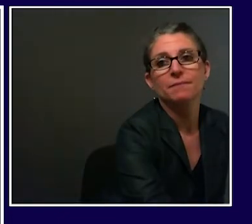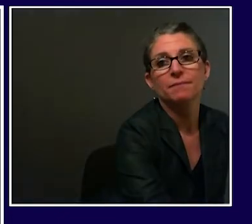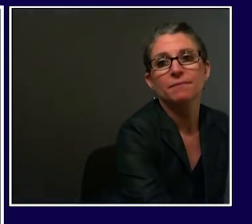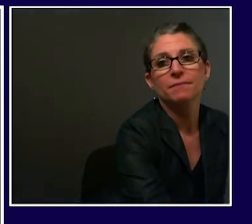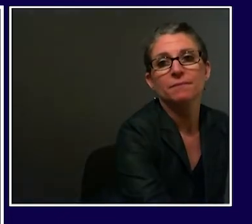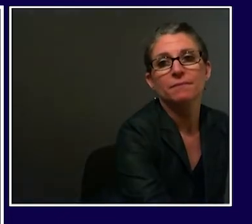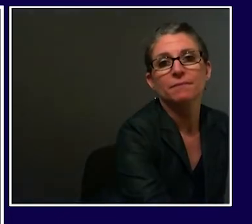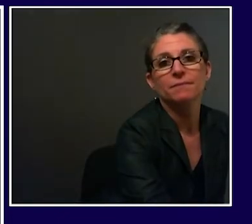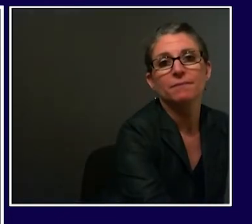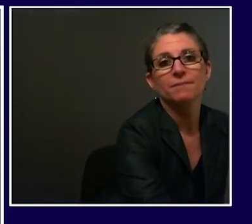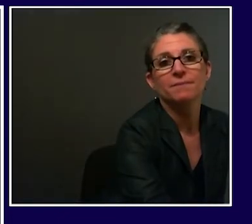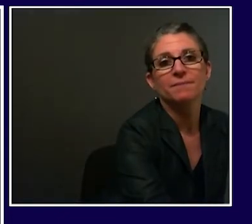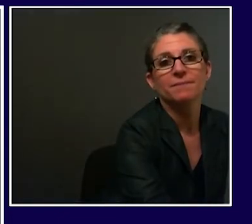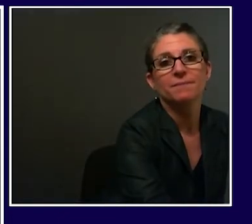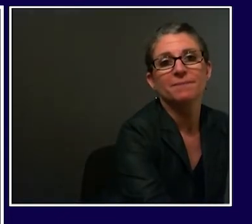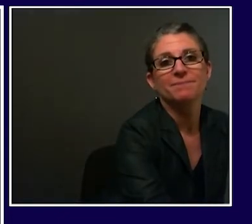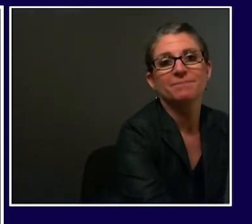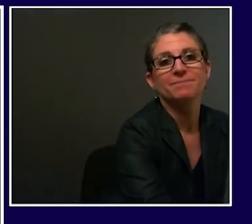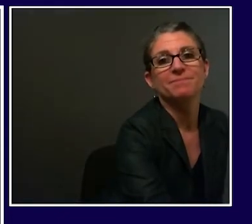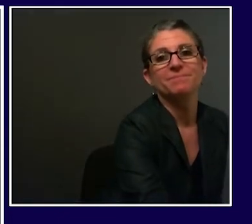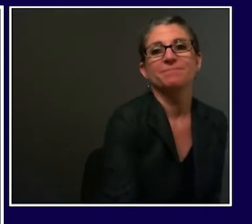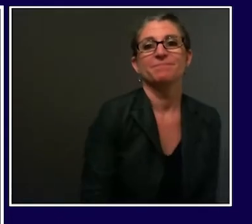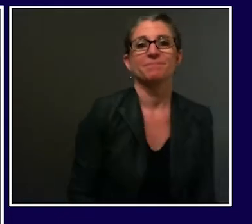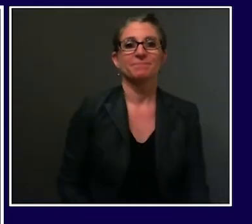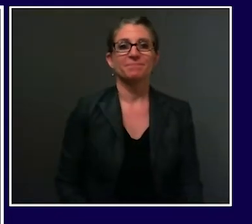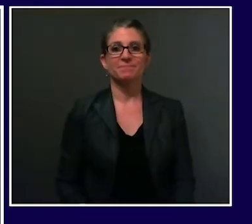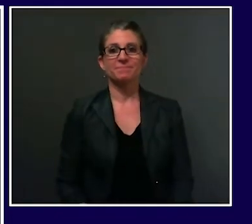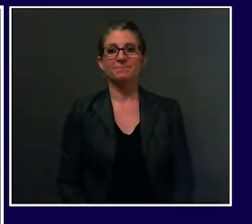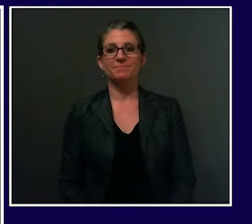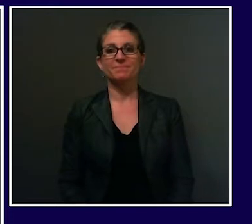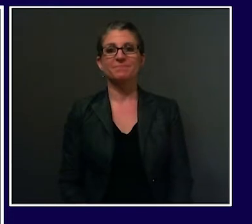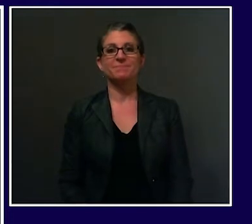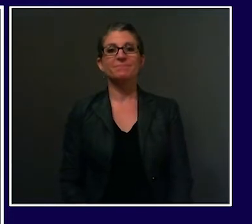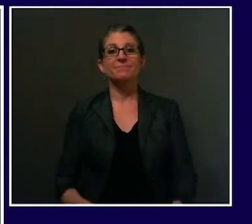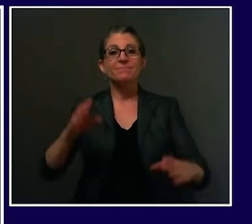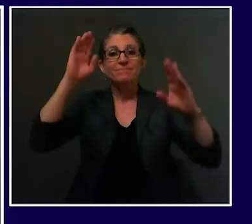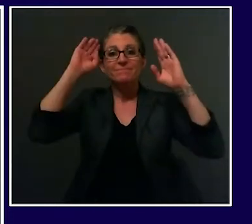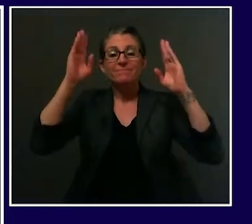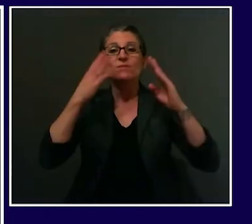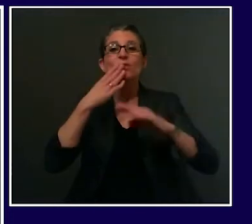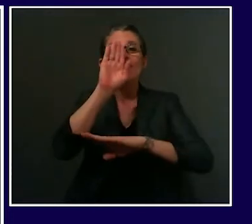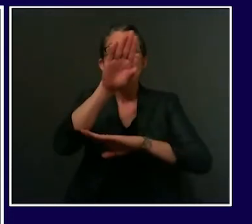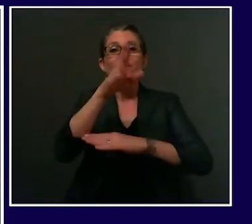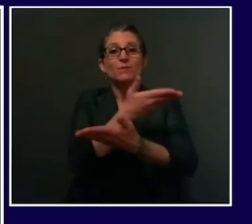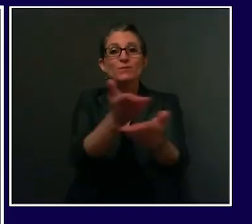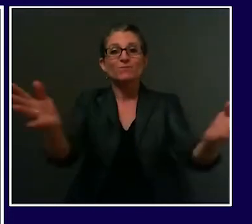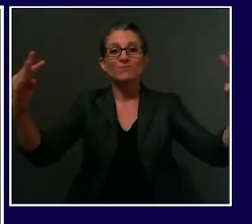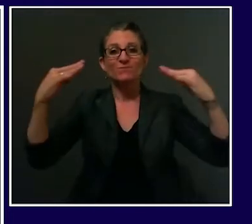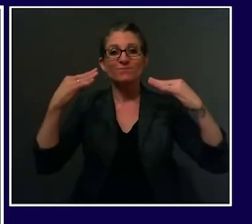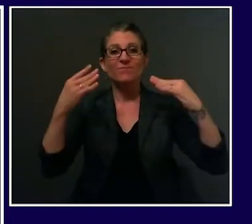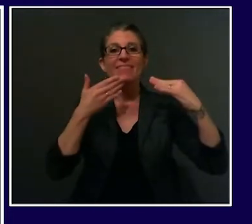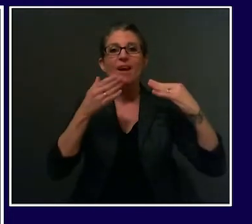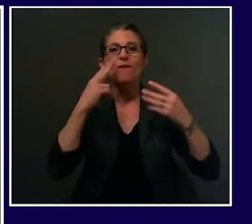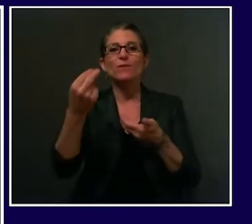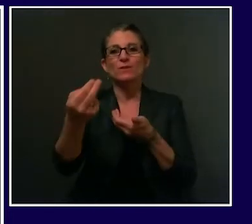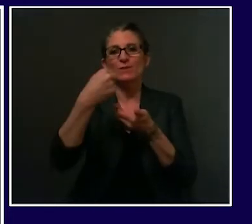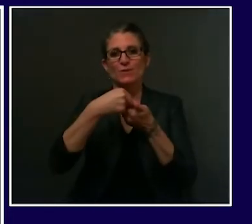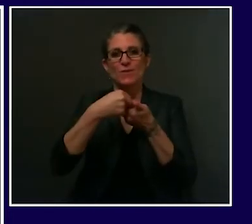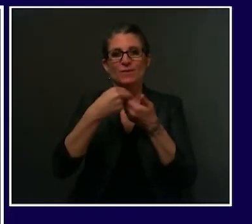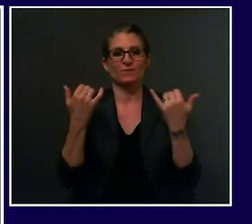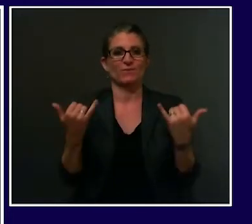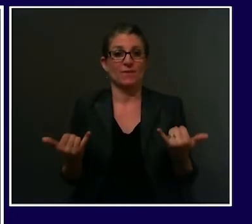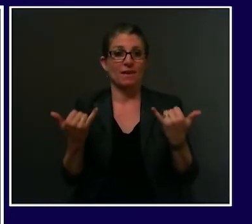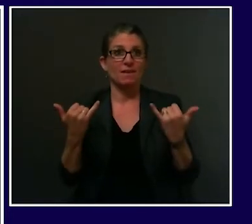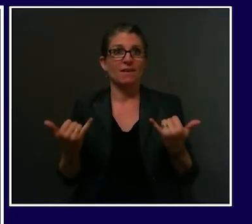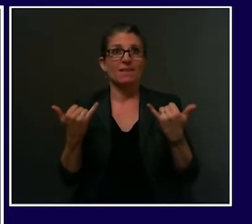All right. Well, good afternoon, ladies and gentlemen. Thank you all for joining this afternoon's